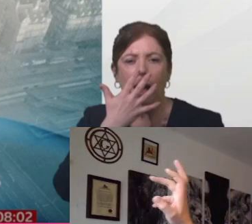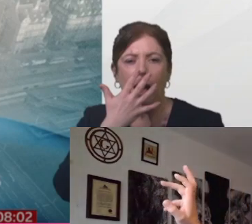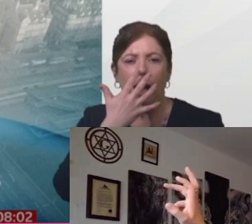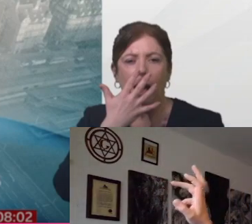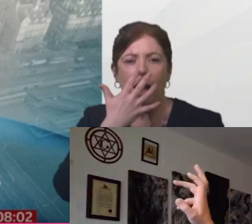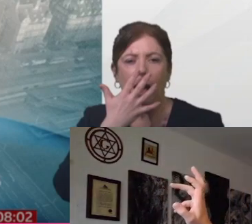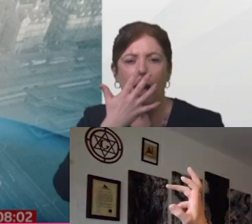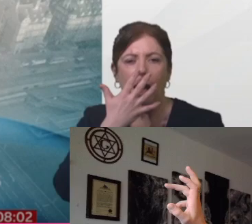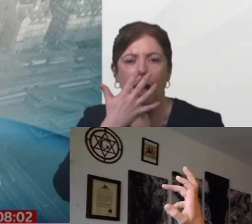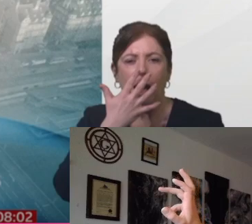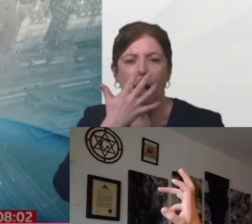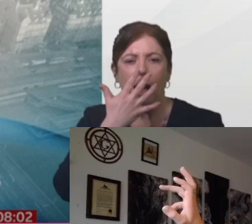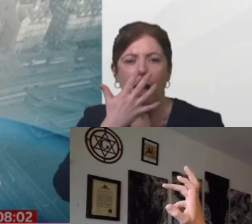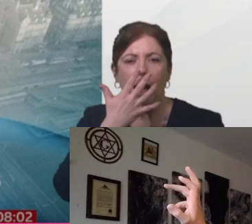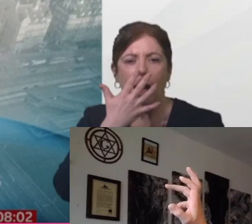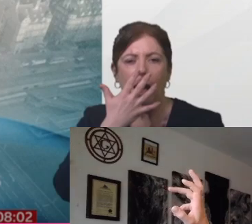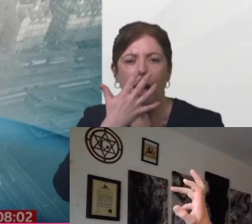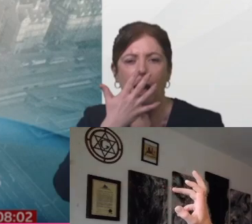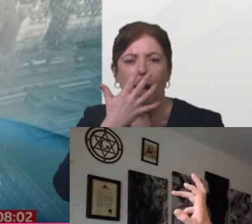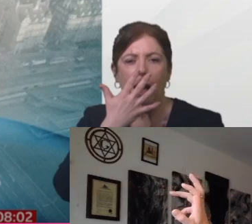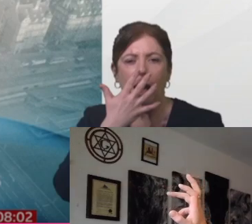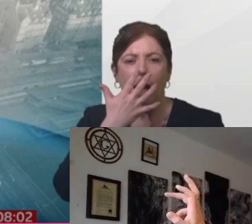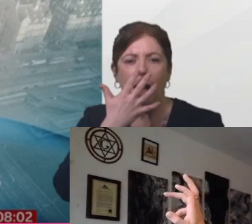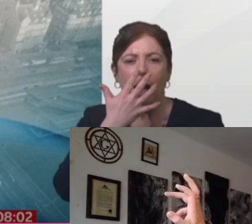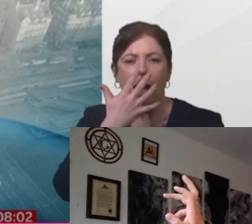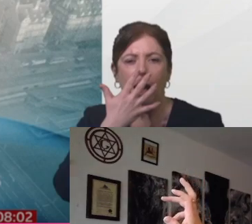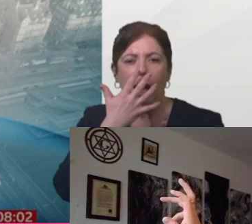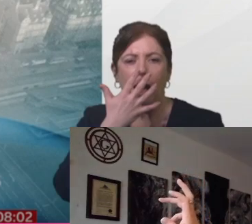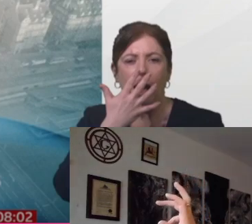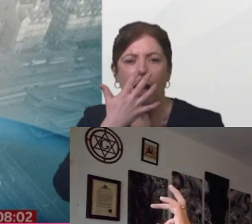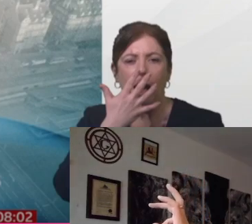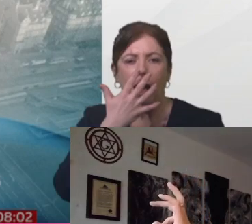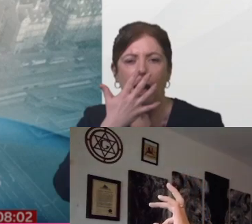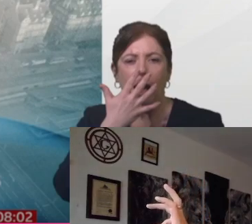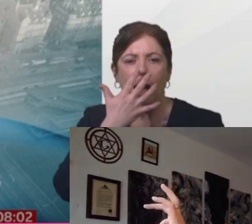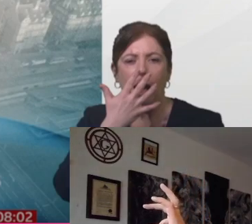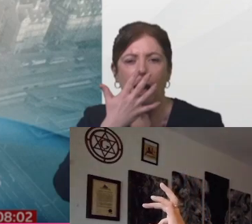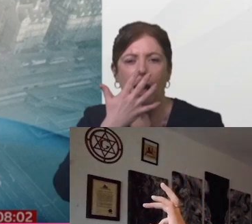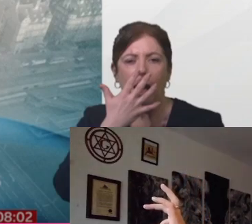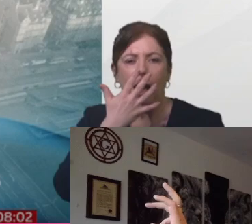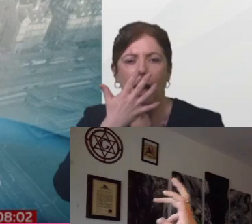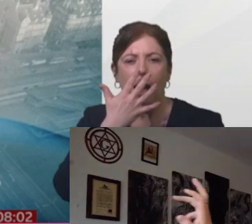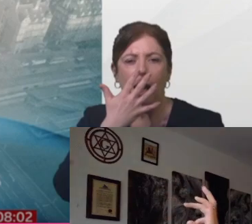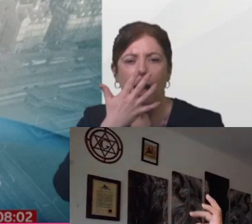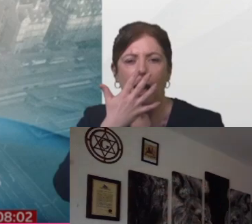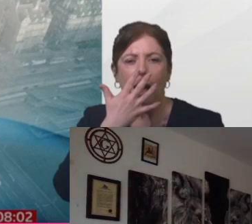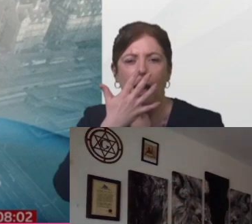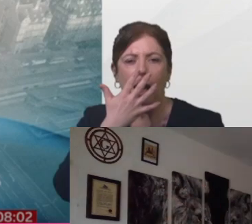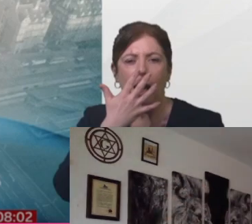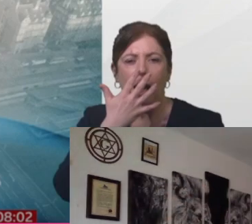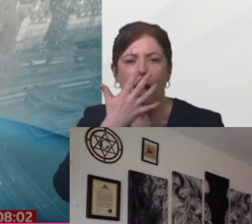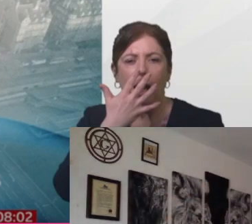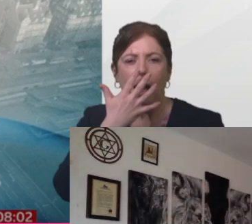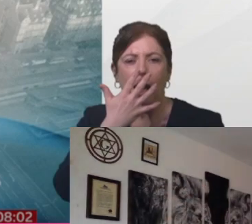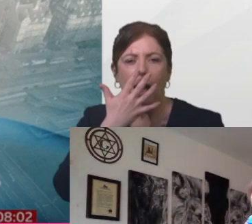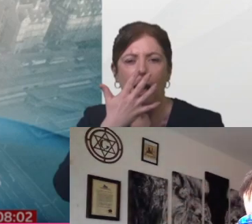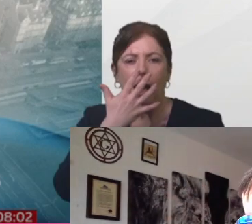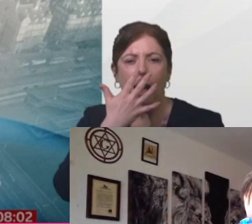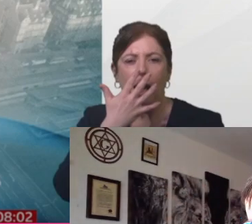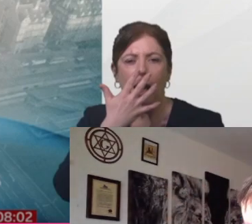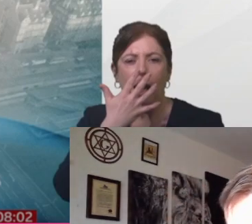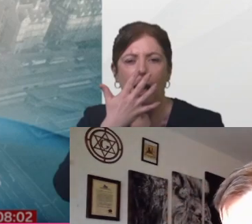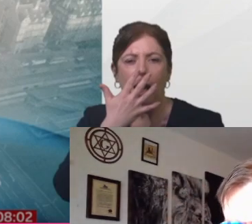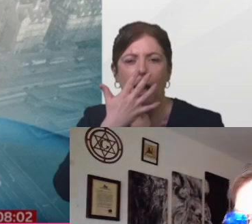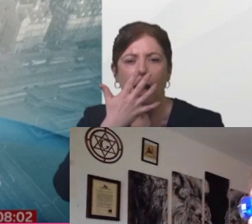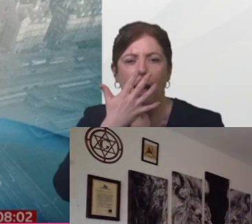this little girl, let's call her Mary. Remember, she's a virgin, and she's get pregnant within my